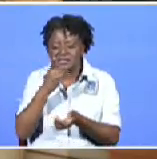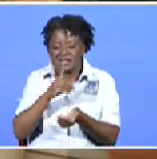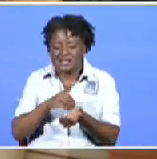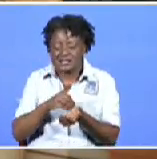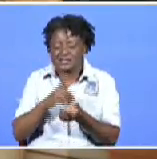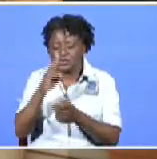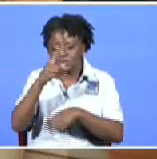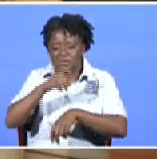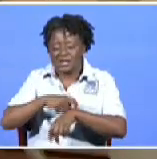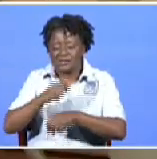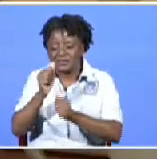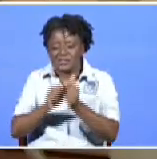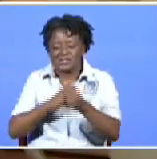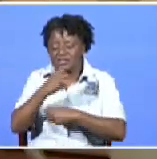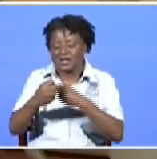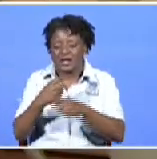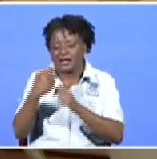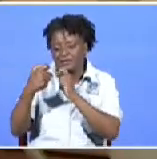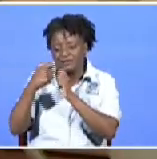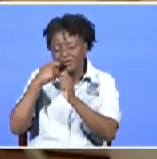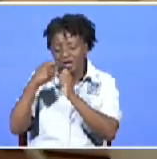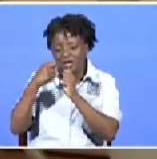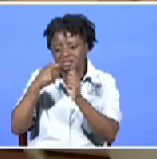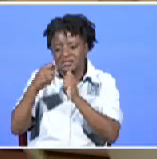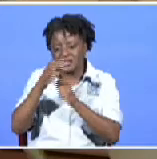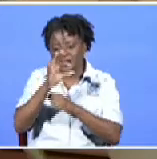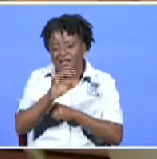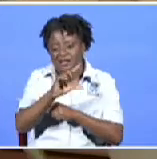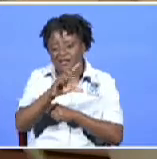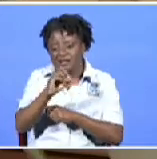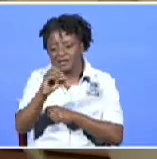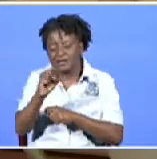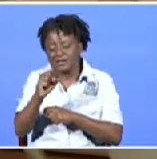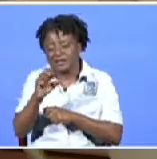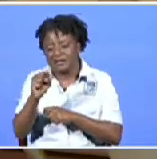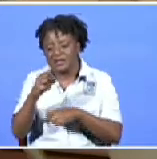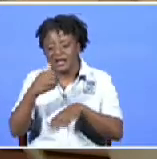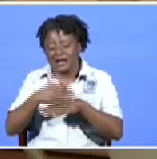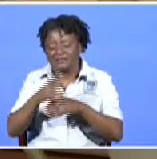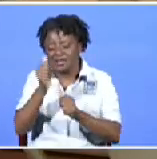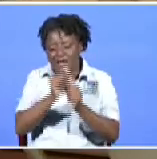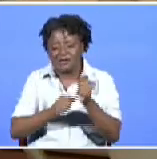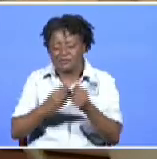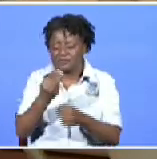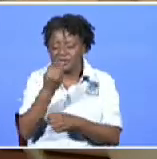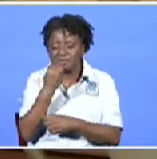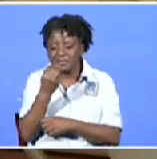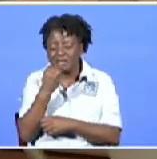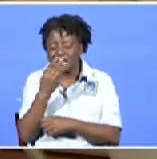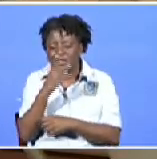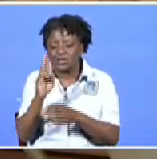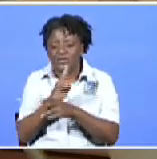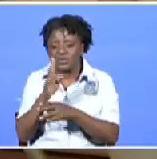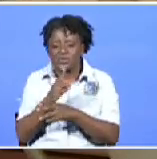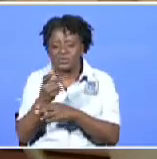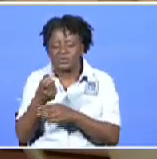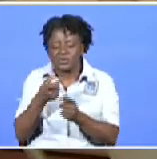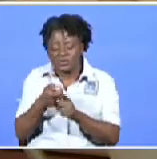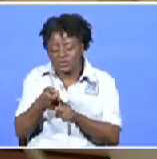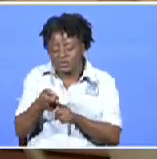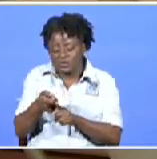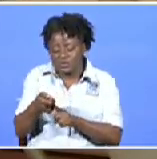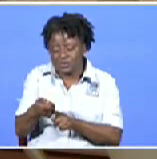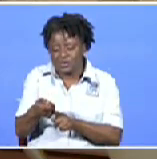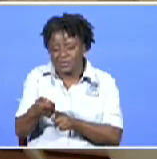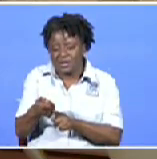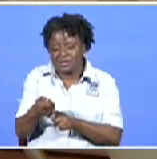flossing after every meal. And using toothpaste that are recommended by the ADA, the American Dental Association,